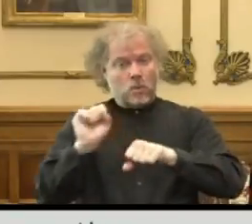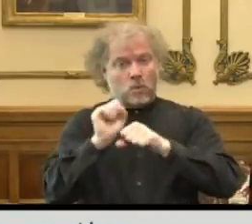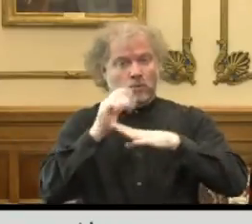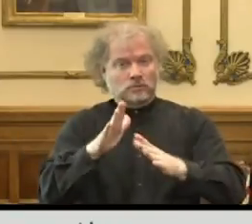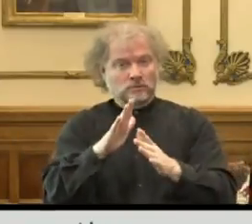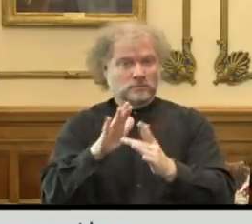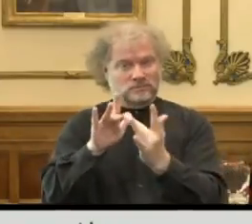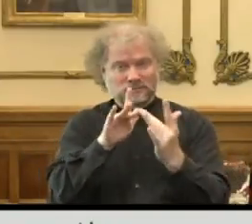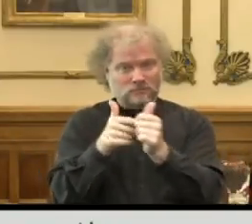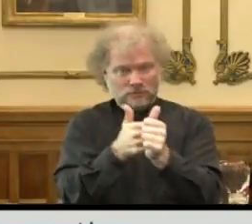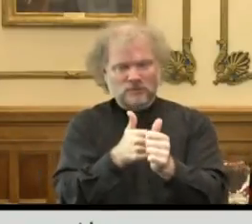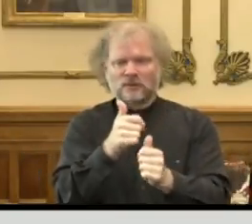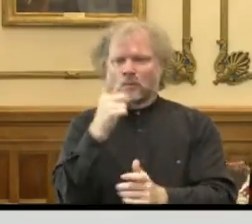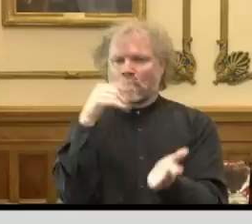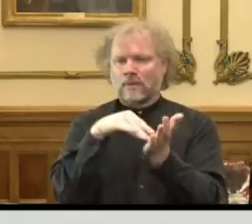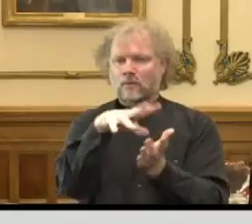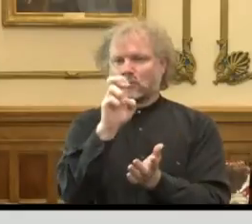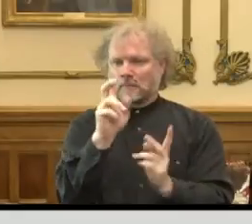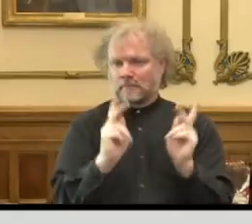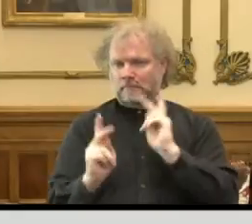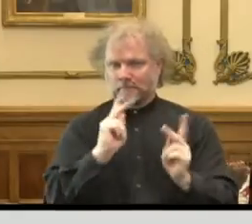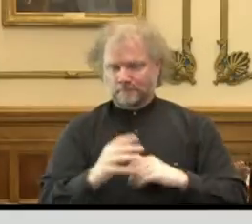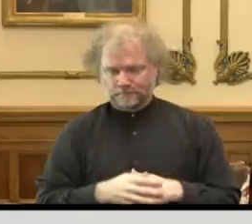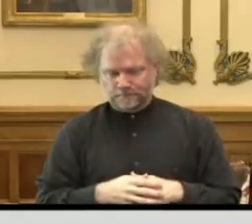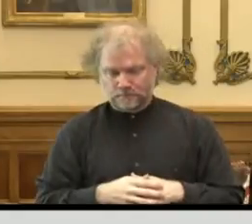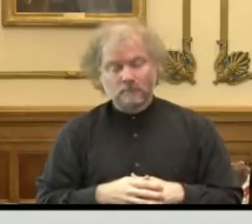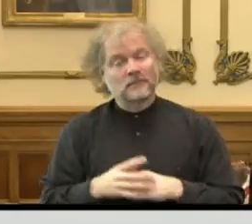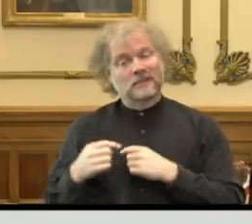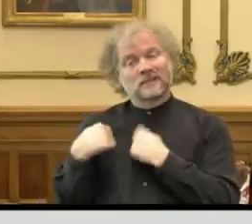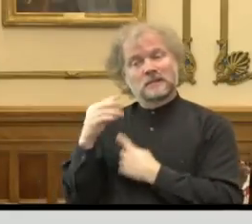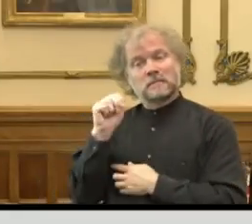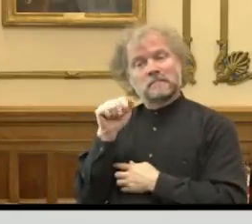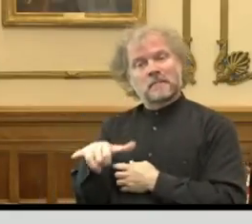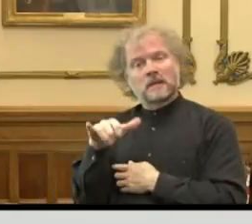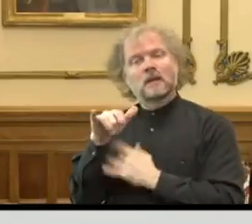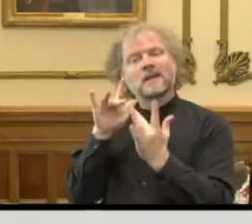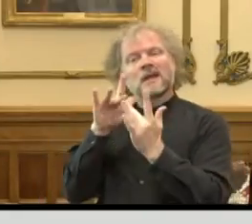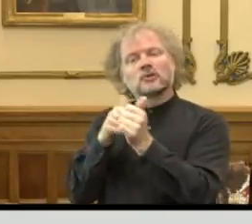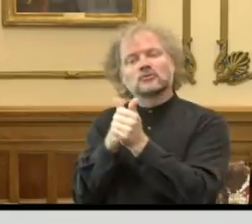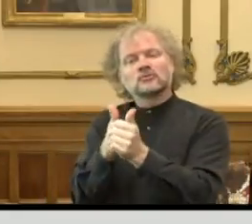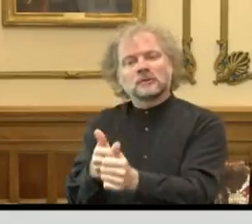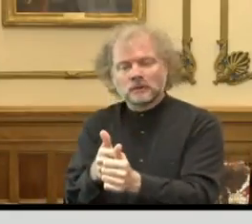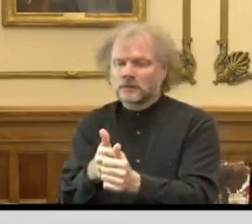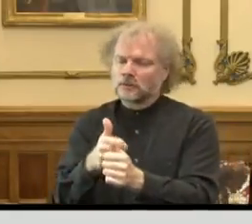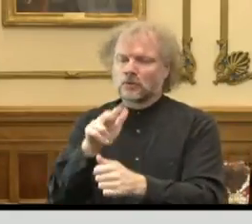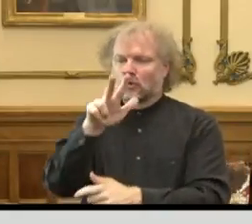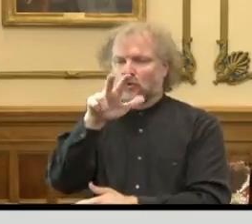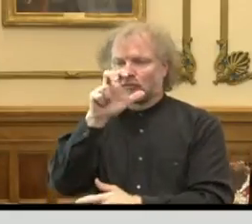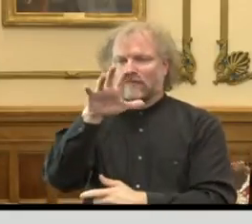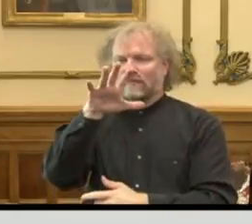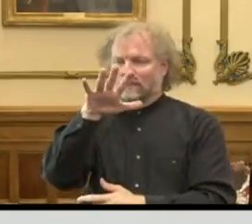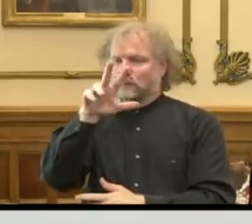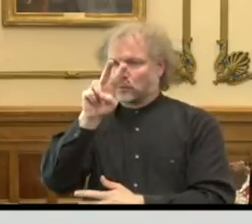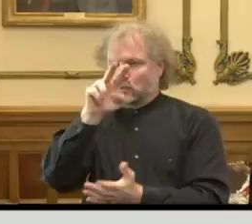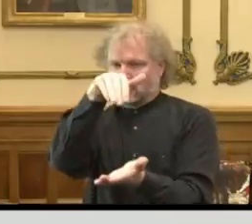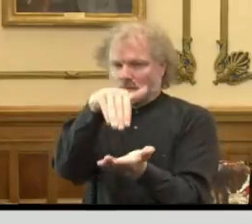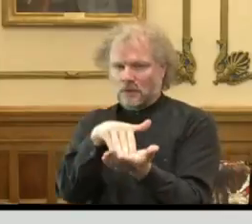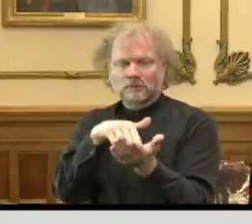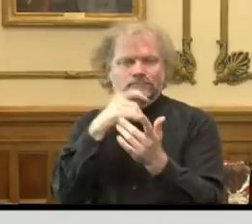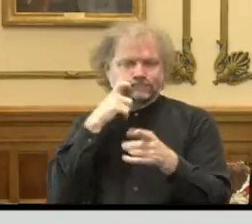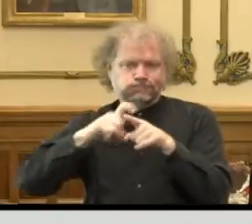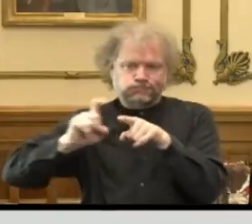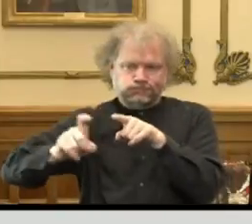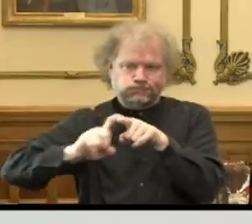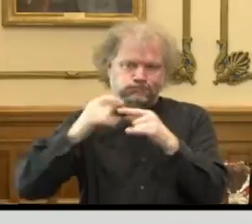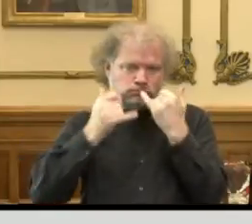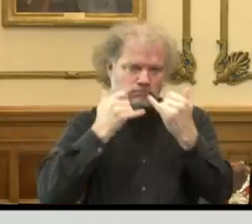than 1,200 people. Since May, our state contact tracers have handled more than 352,000 calls and